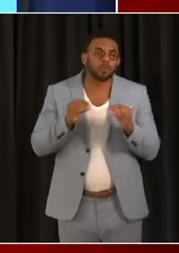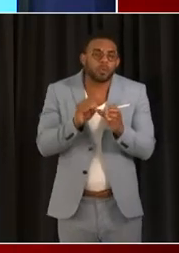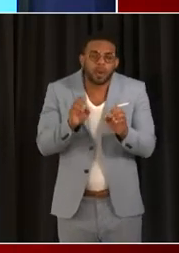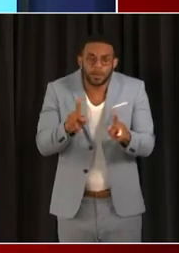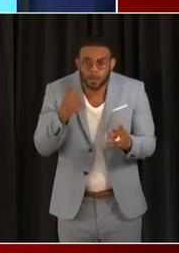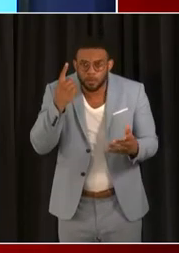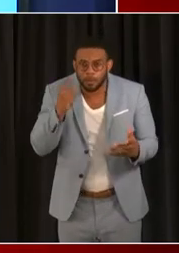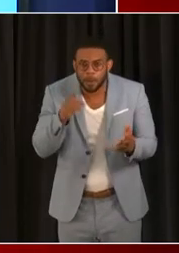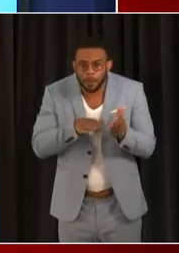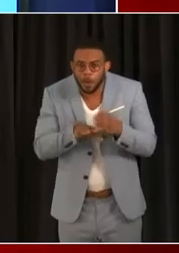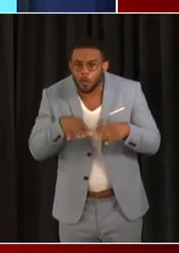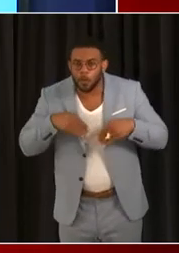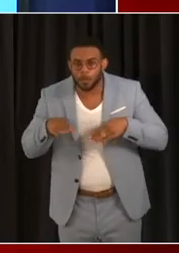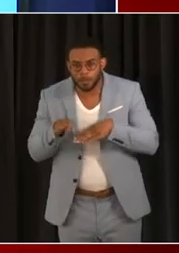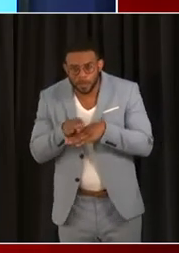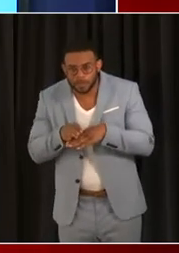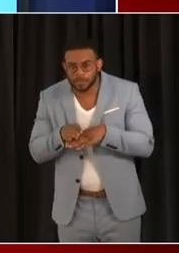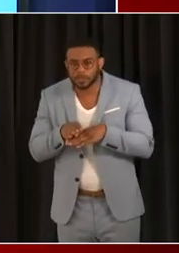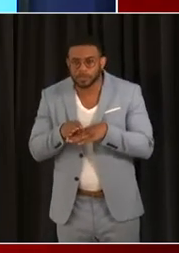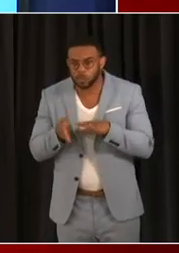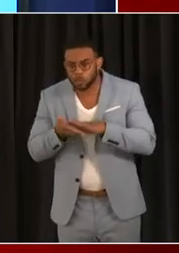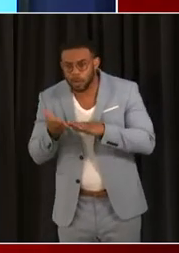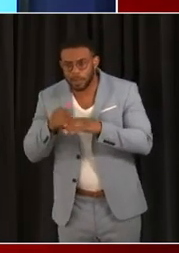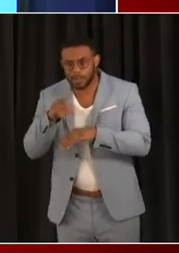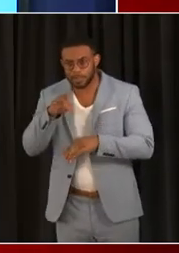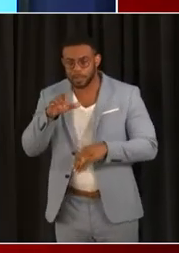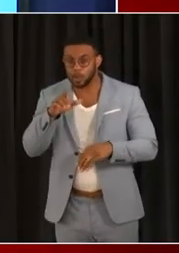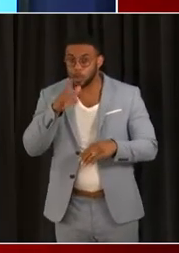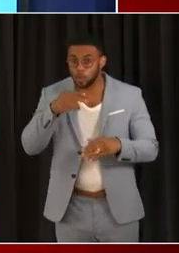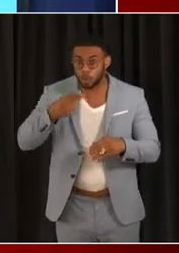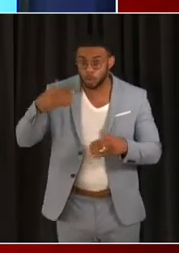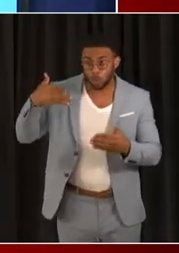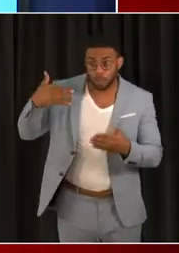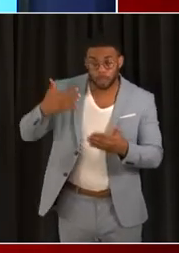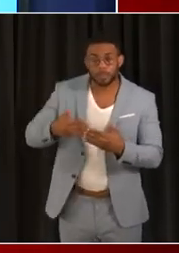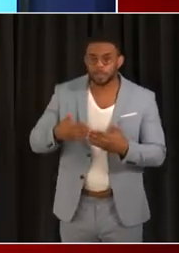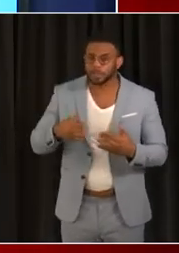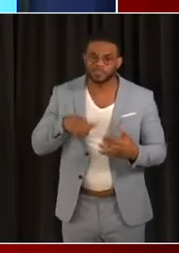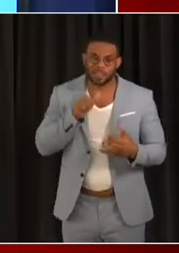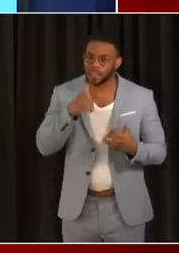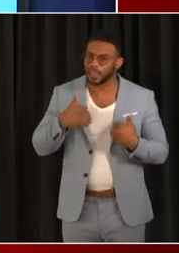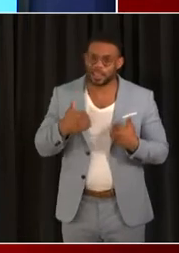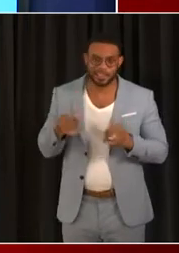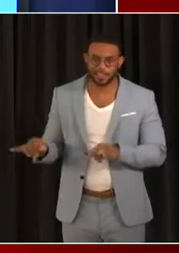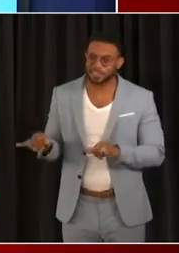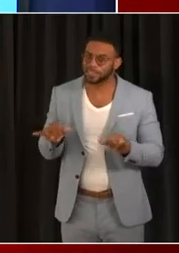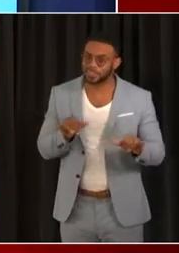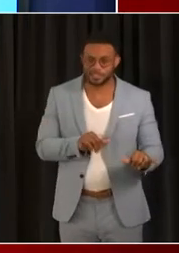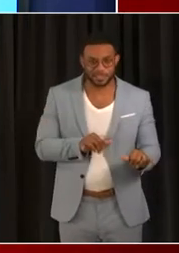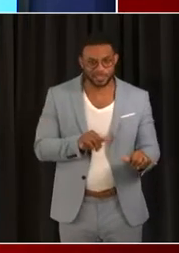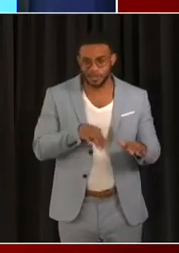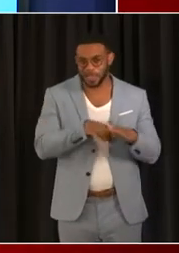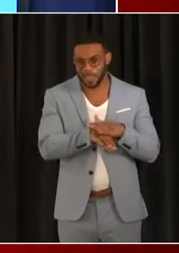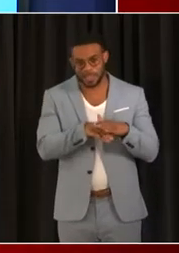more opportunities for minority-owned businesses, women-owned businesses in the District of Columbia who historically have not had the same